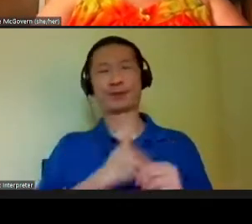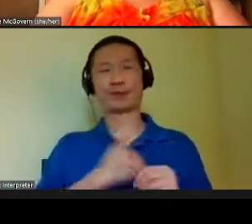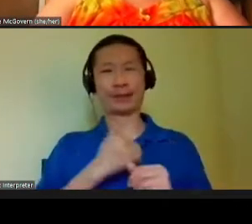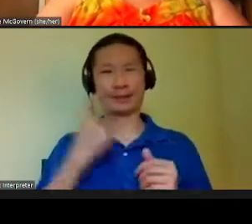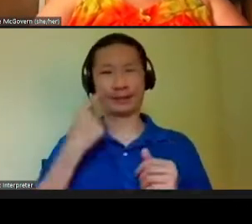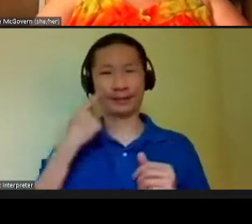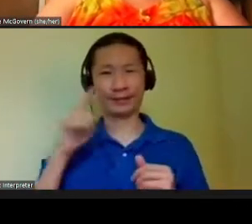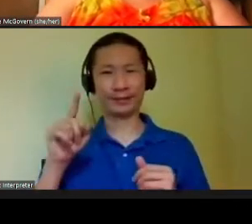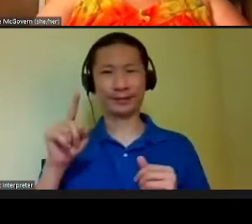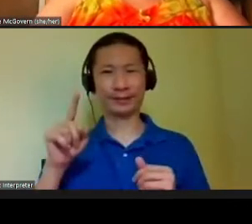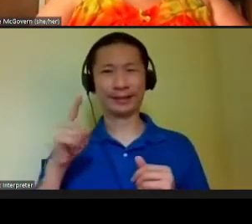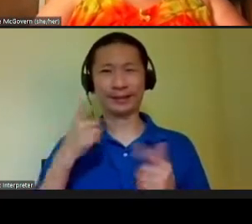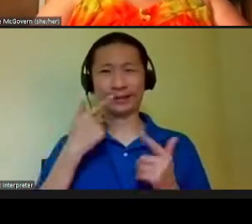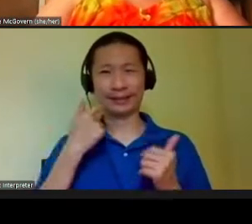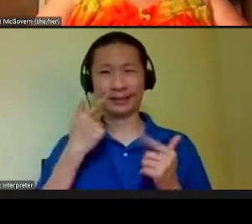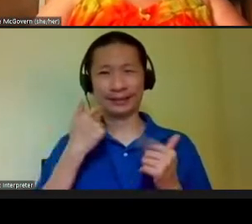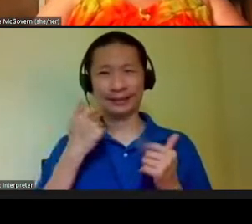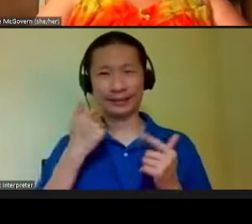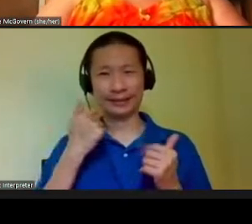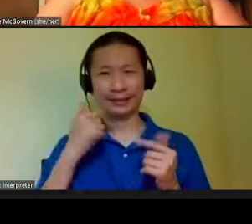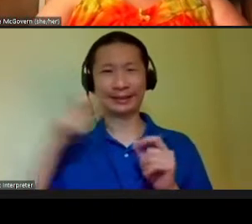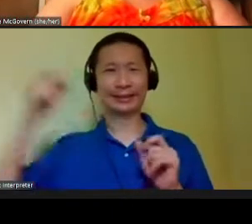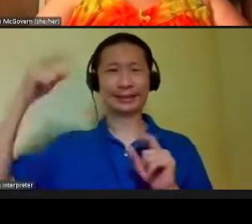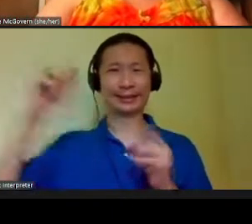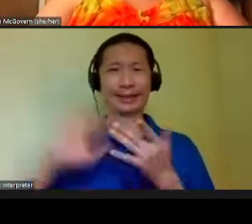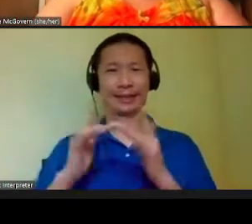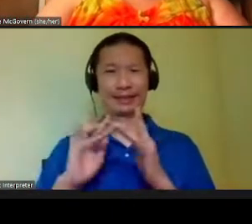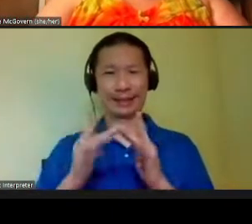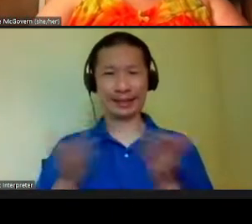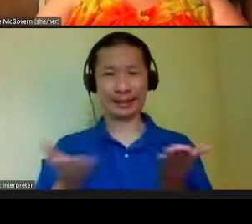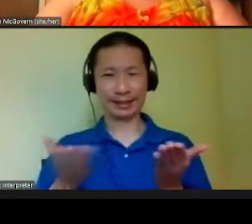for the internet connection out here.